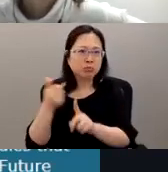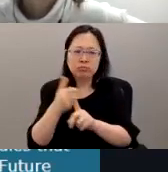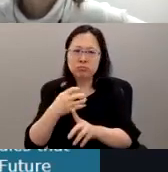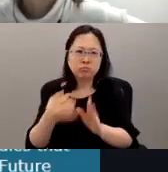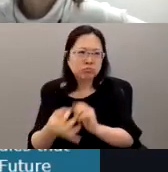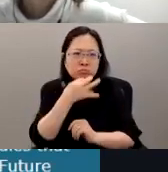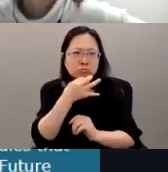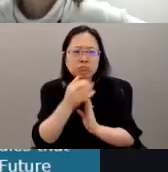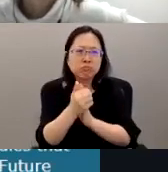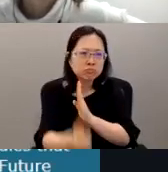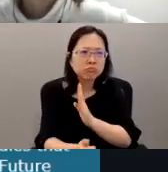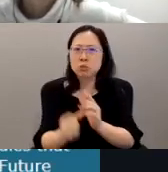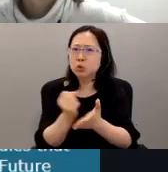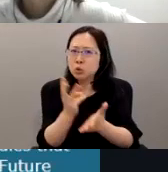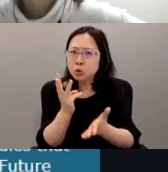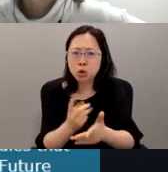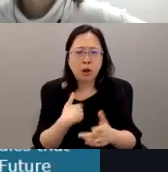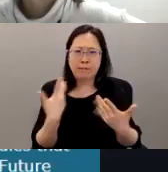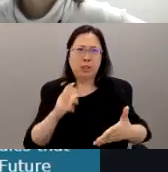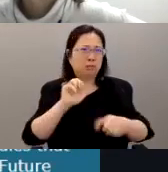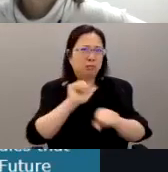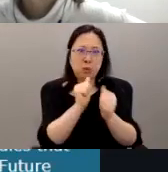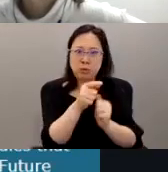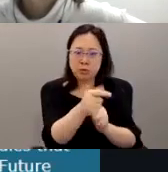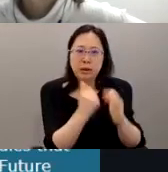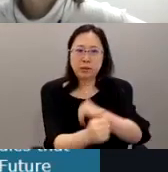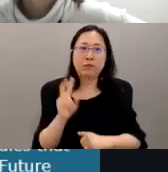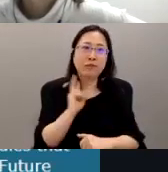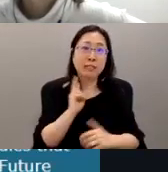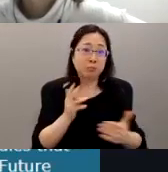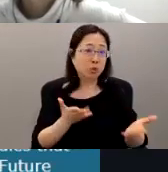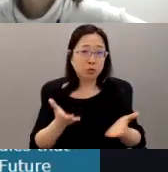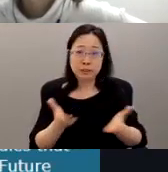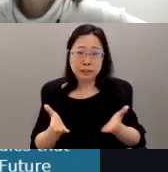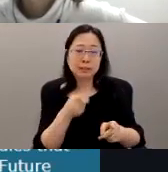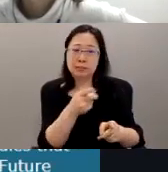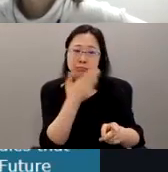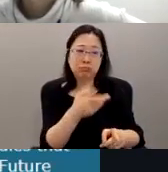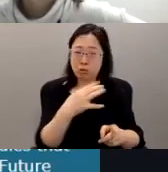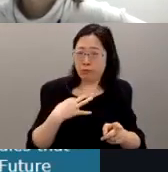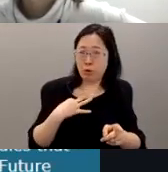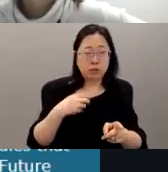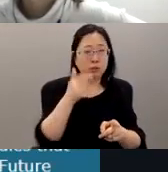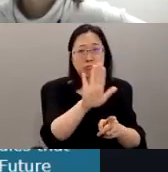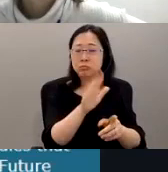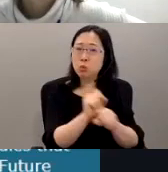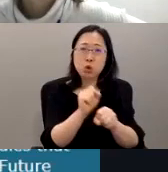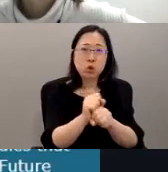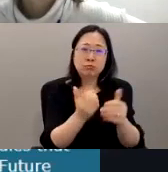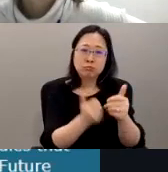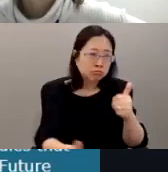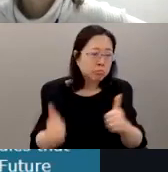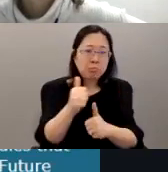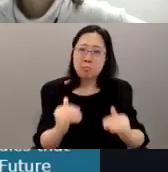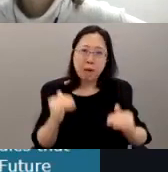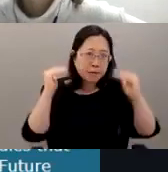the opportunity to work with her in victim services. She was one of our volunteers. So she truly goes above and beyond and is an